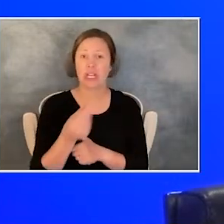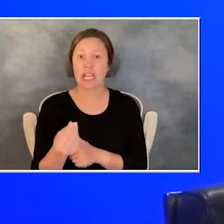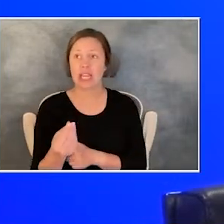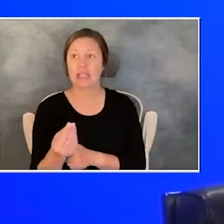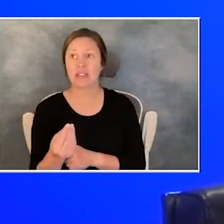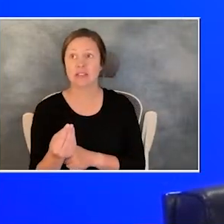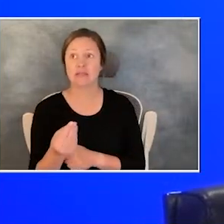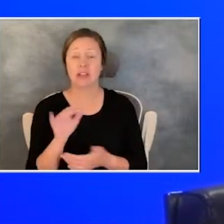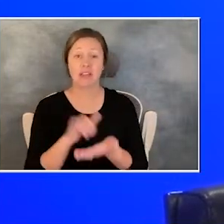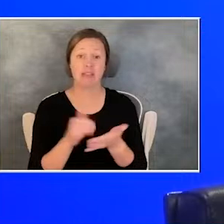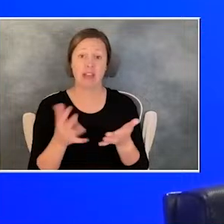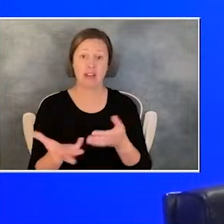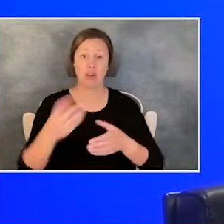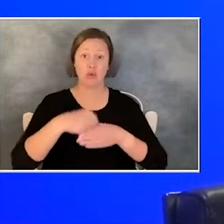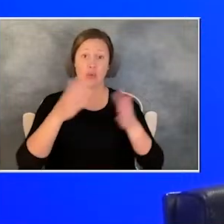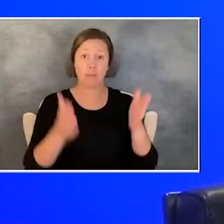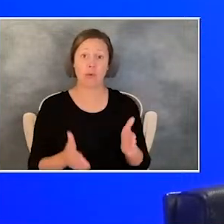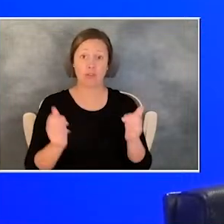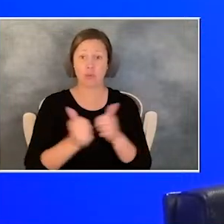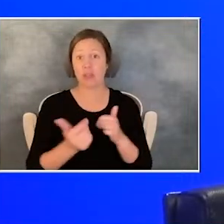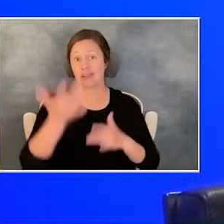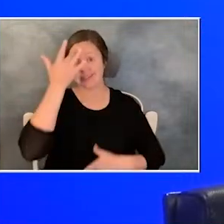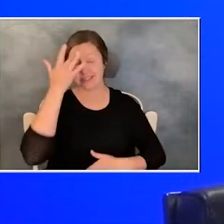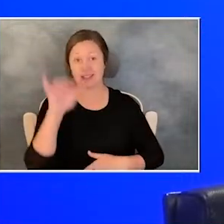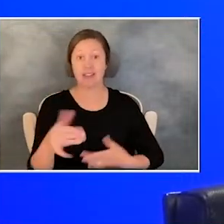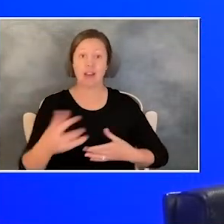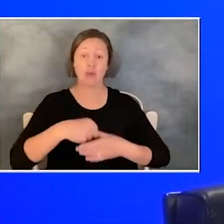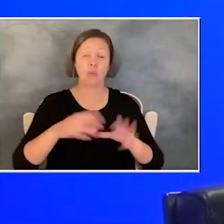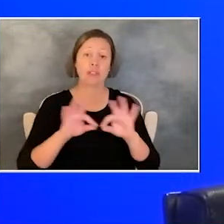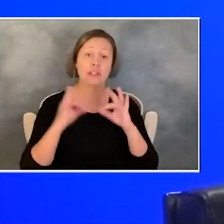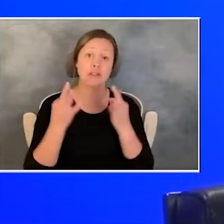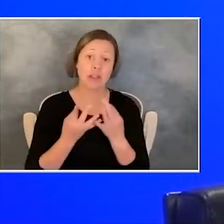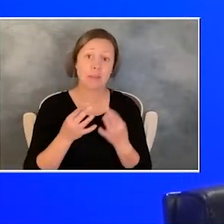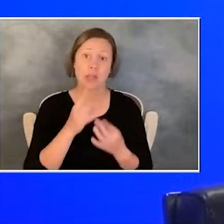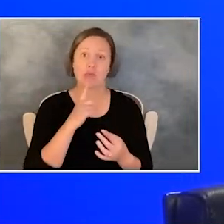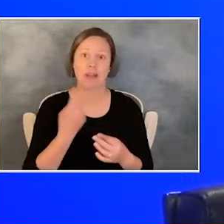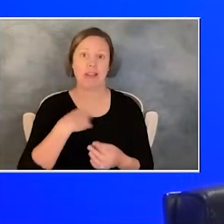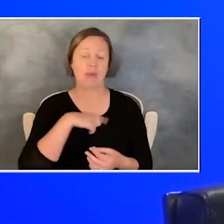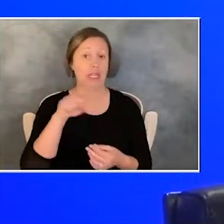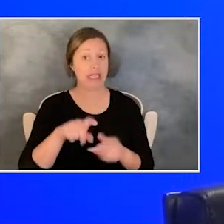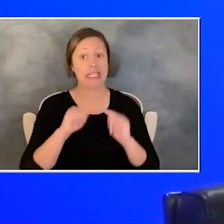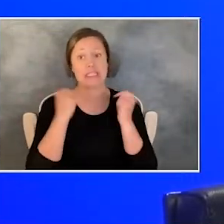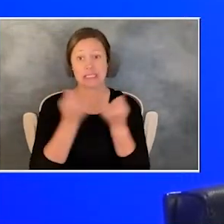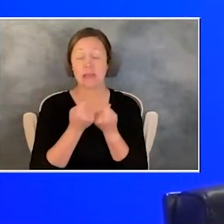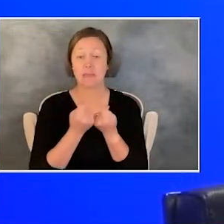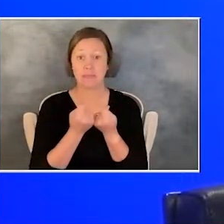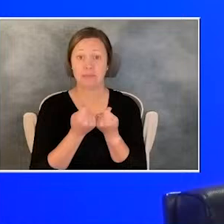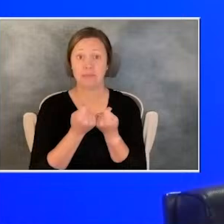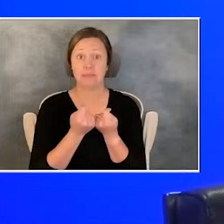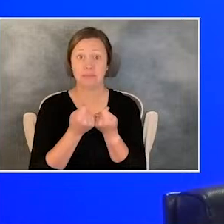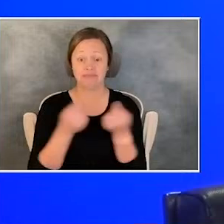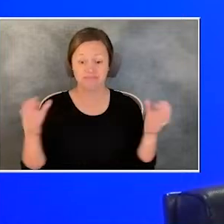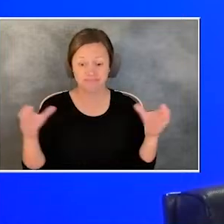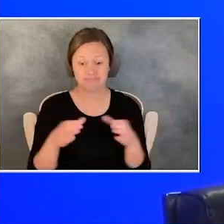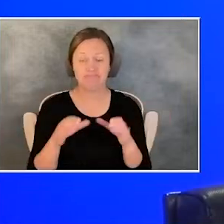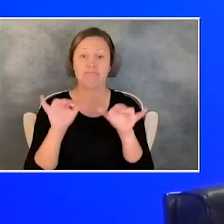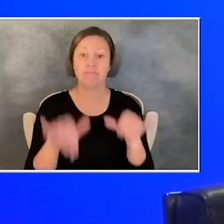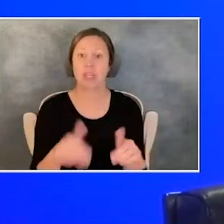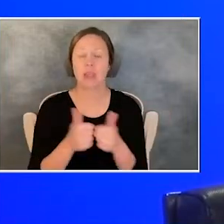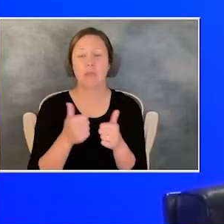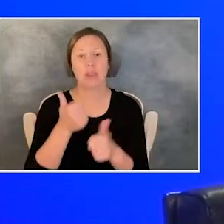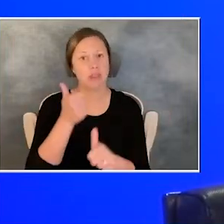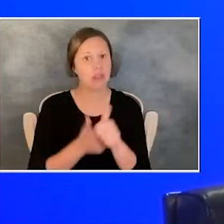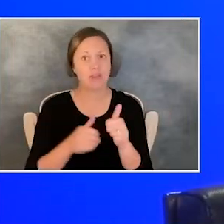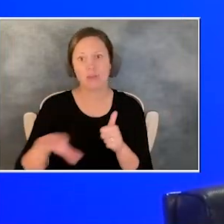includes the person with the disease, that includes the family, that we need a team just like we do with every other